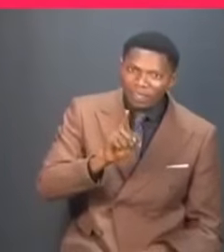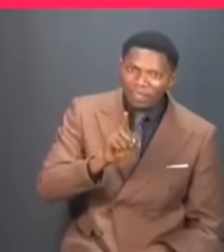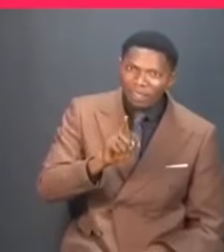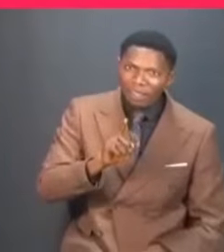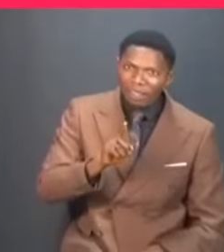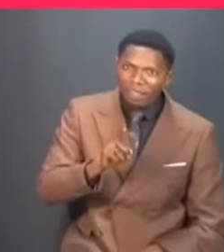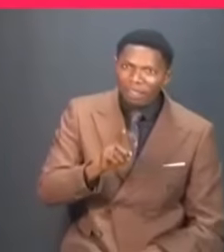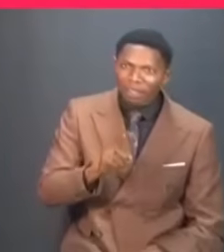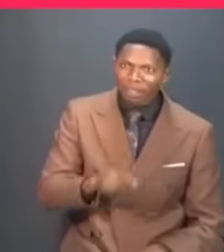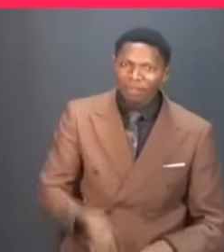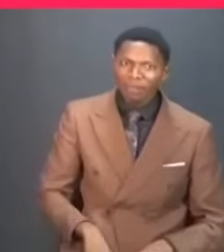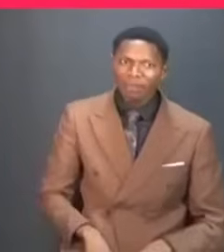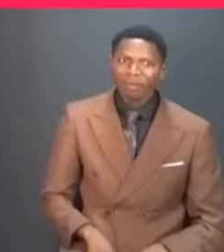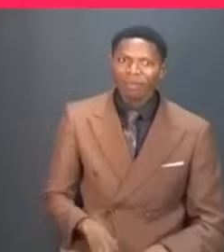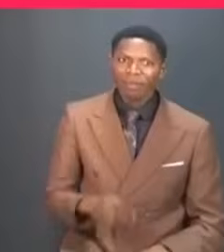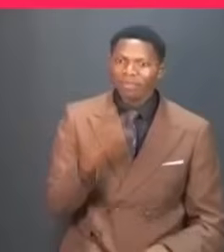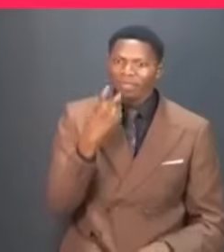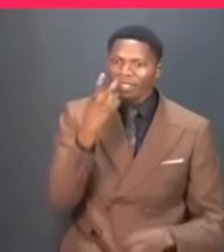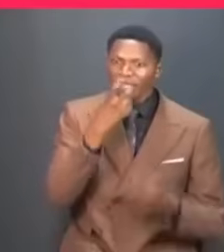Mr. Speaker.